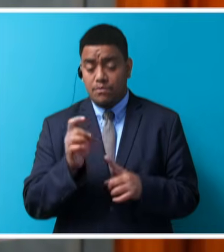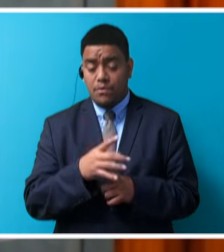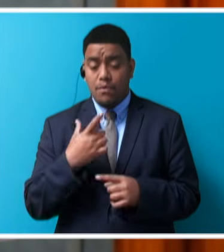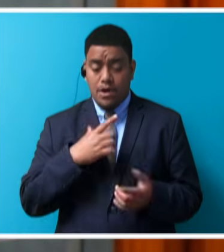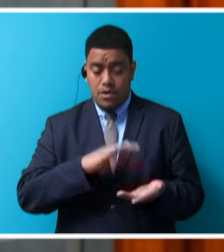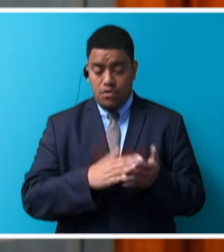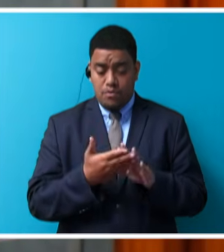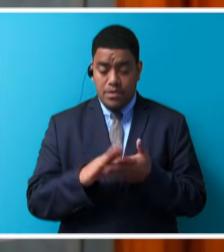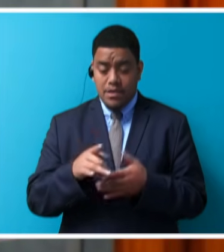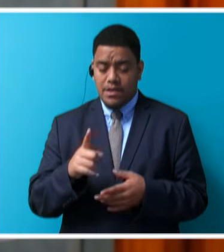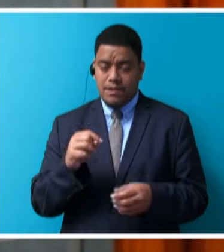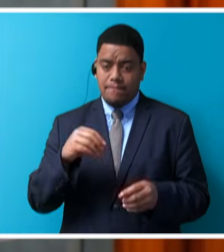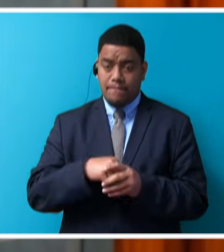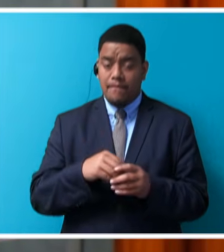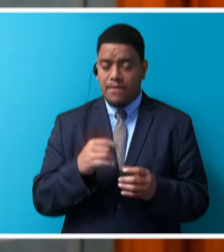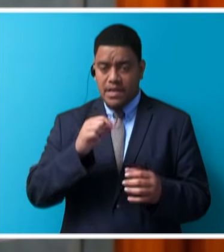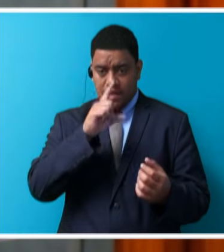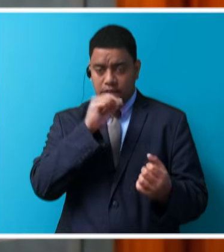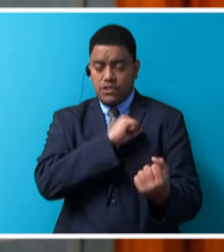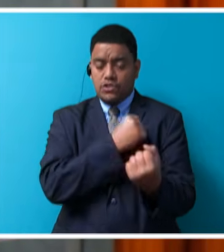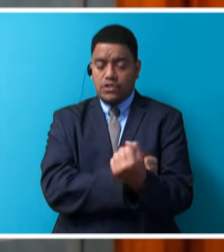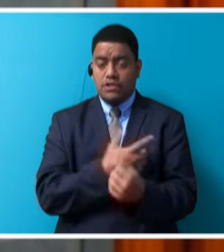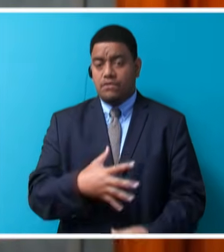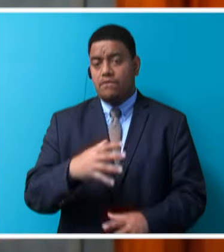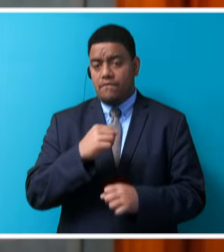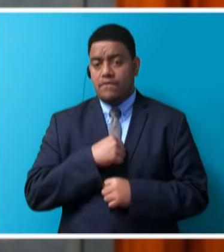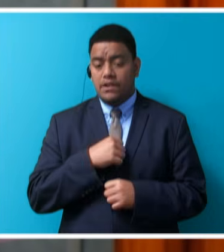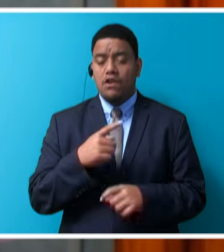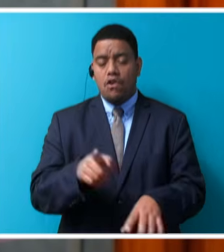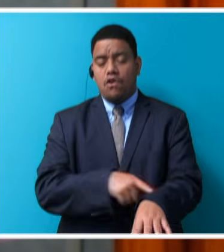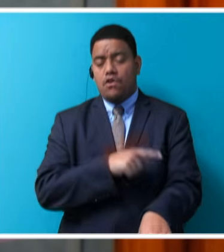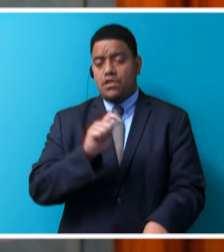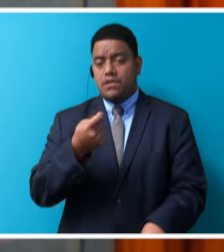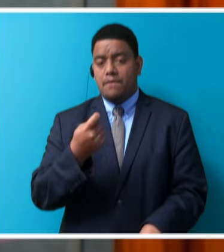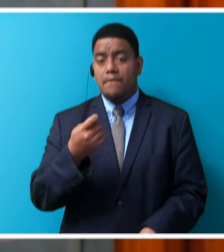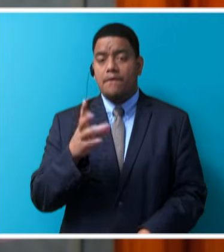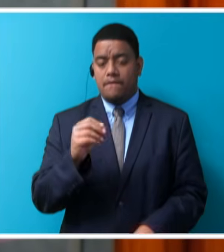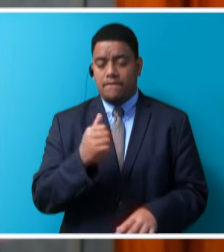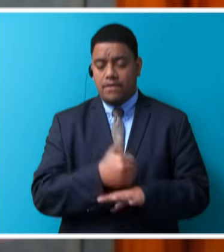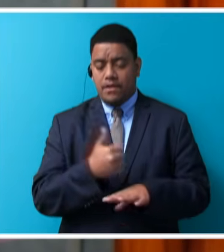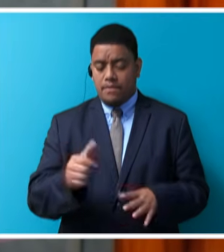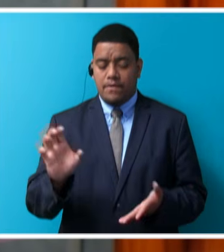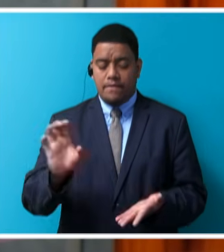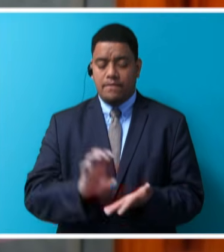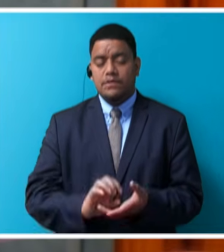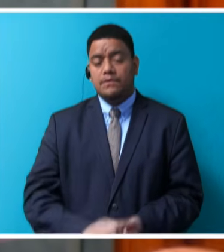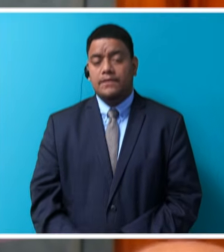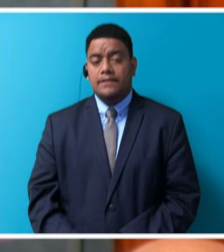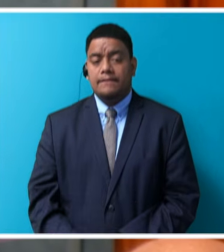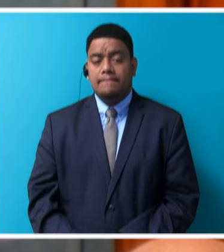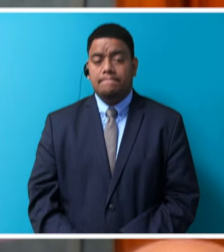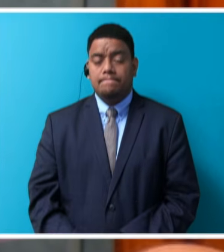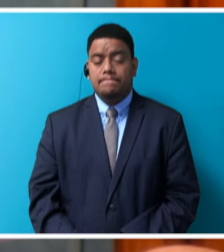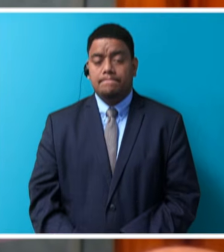ownership strengthens accountability and the long-term sustainability of government investments.